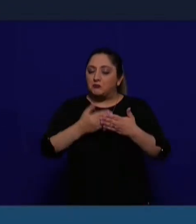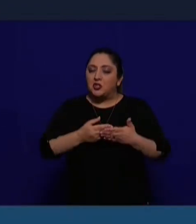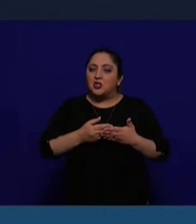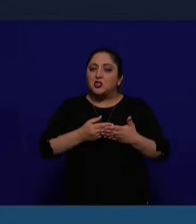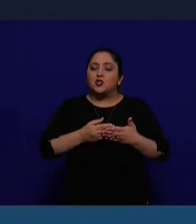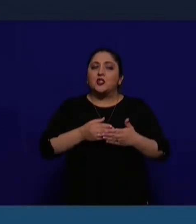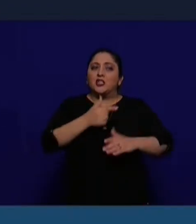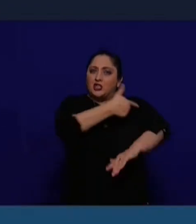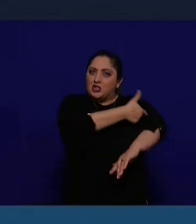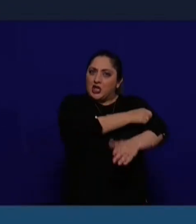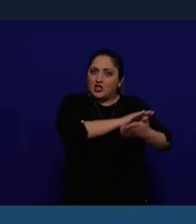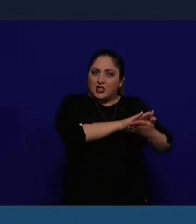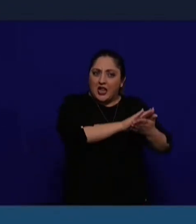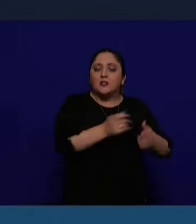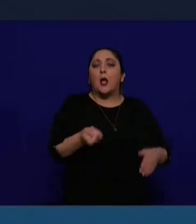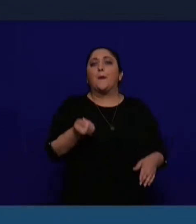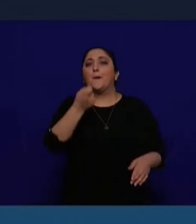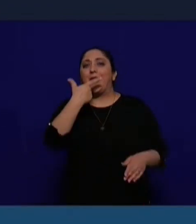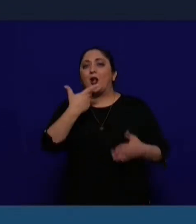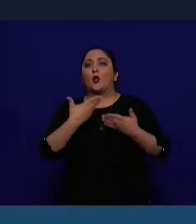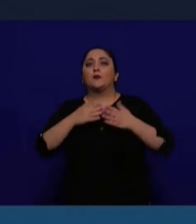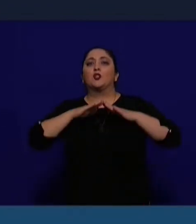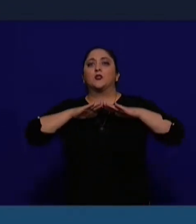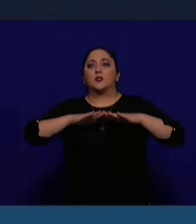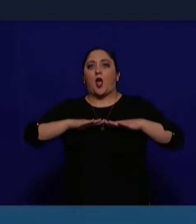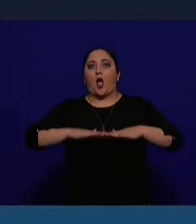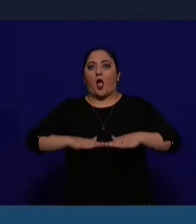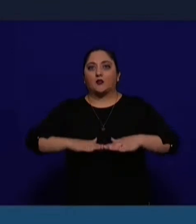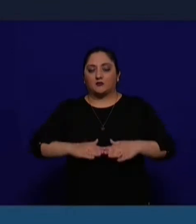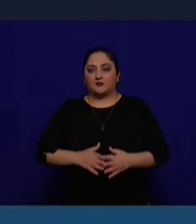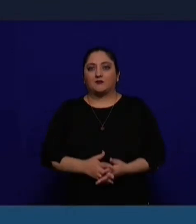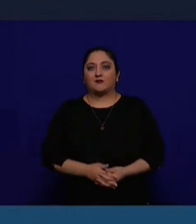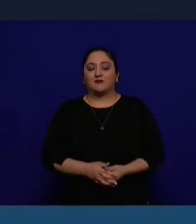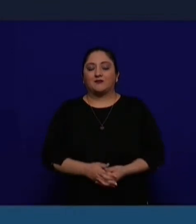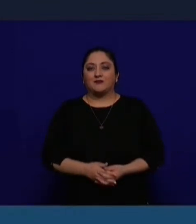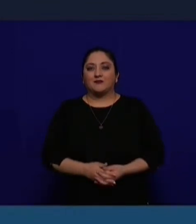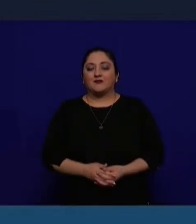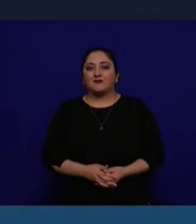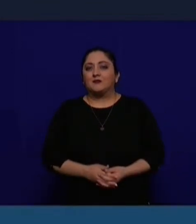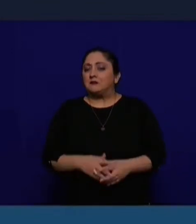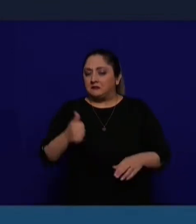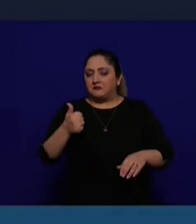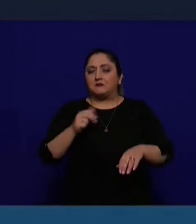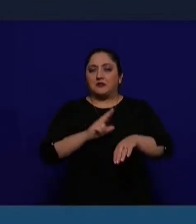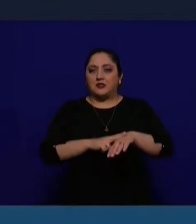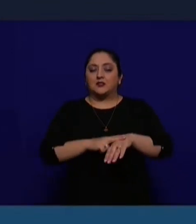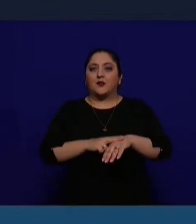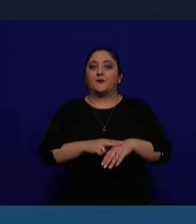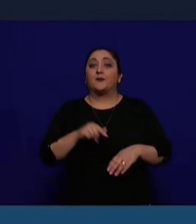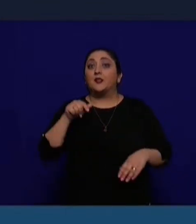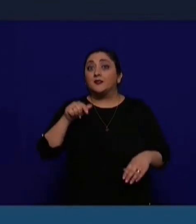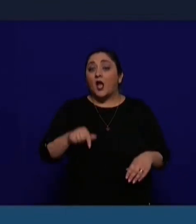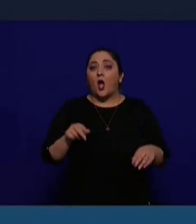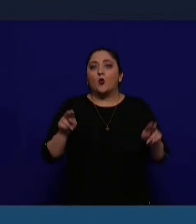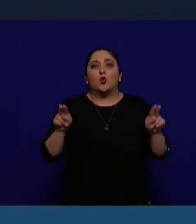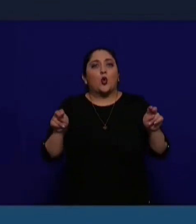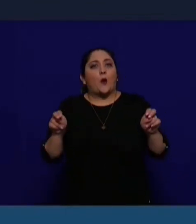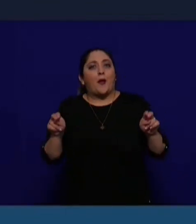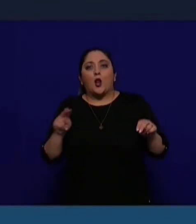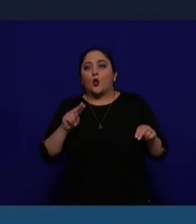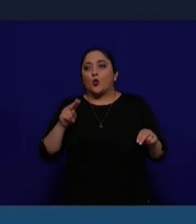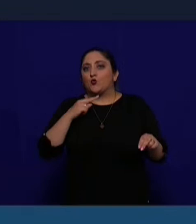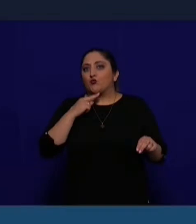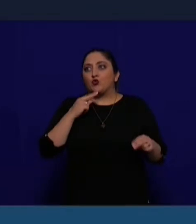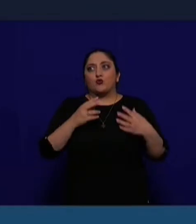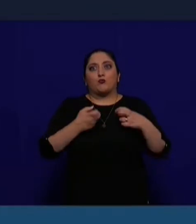jevita li inti jkollok dawn iċ-ċertu side effects. Tajb insemmu li dawn huma side effects li huma minimi, side